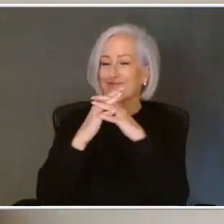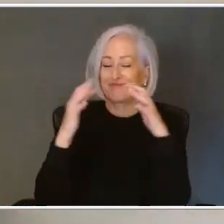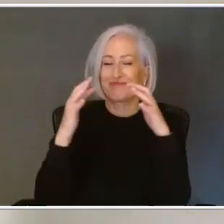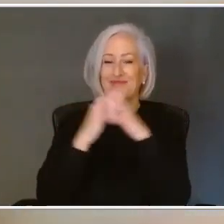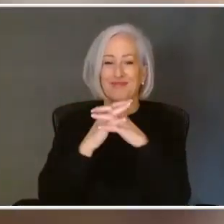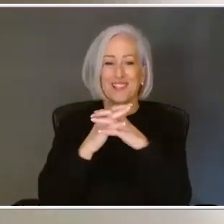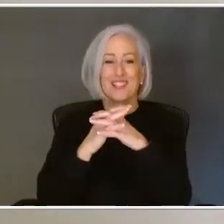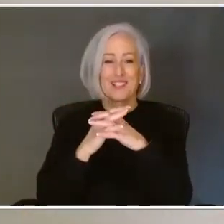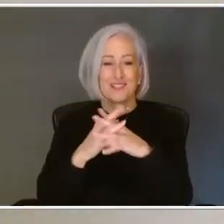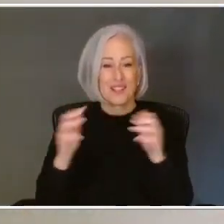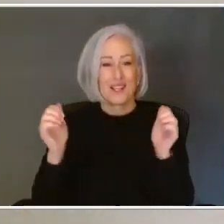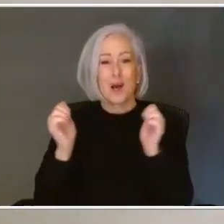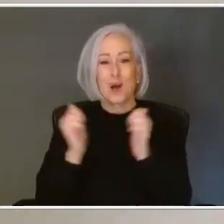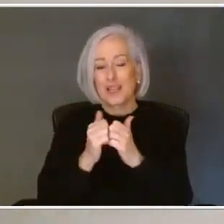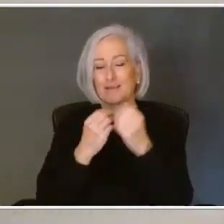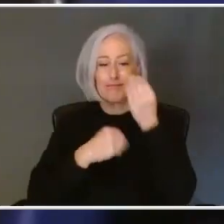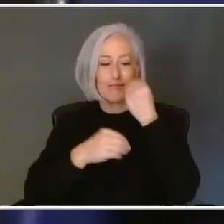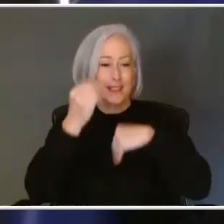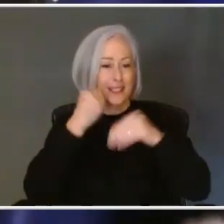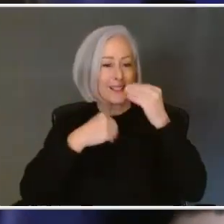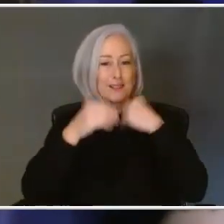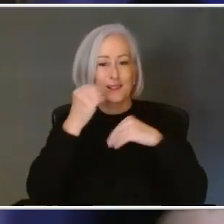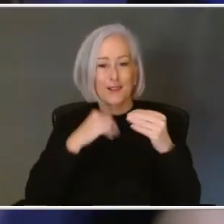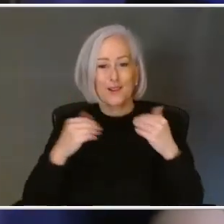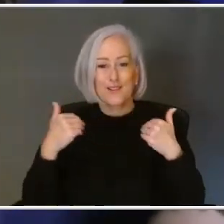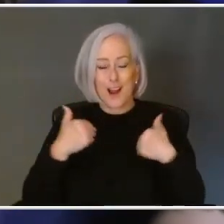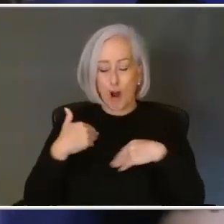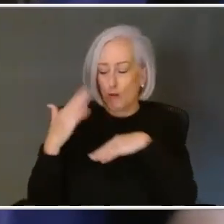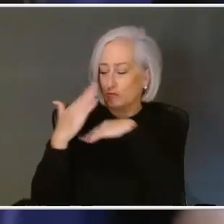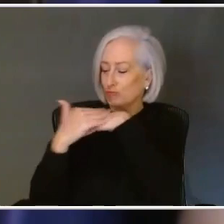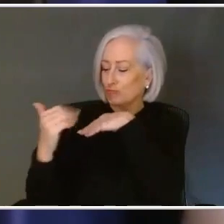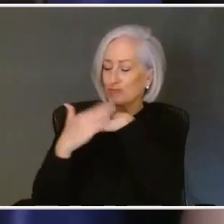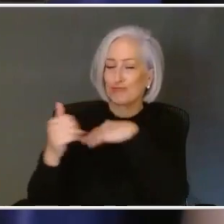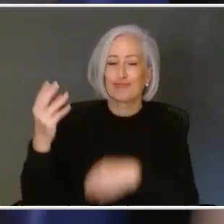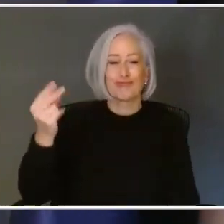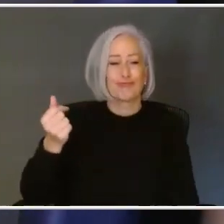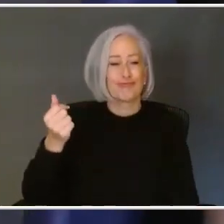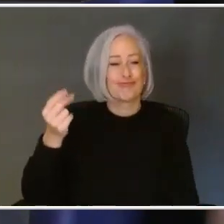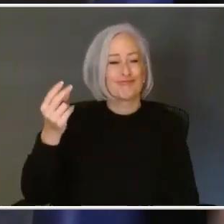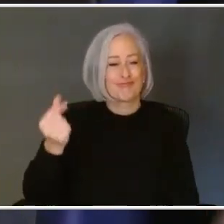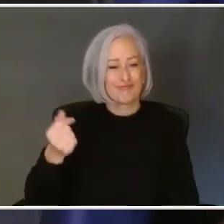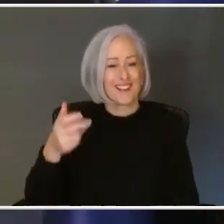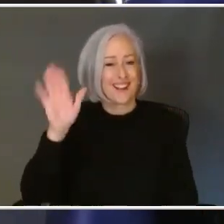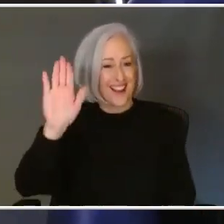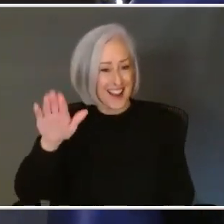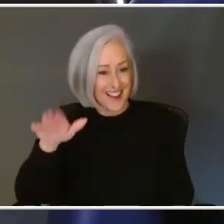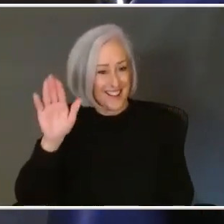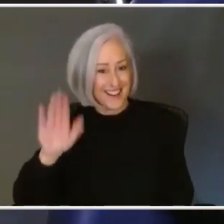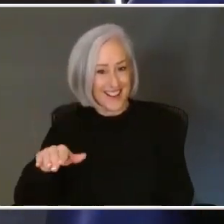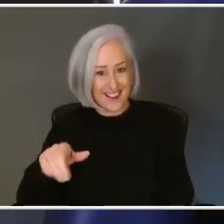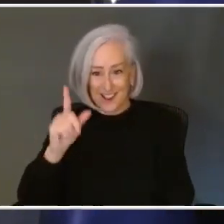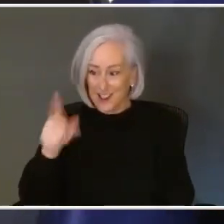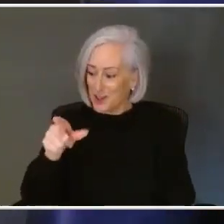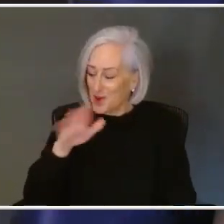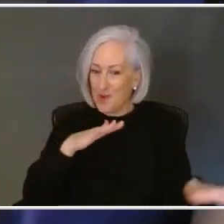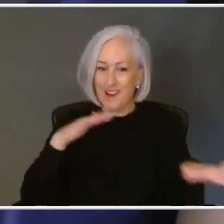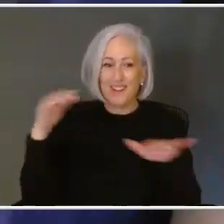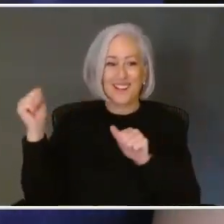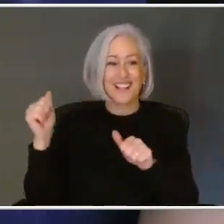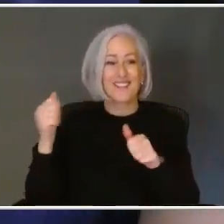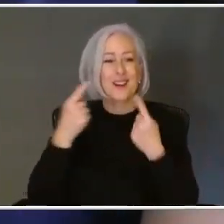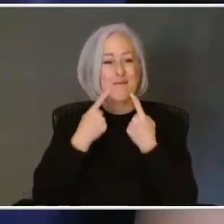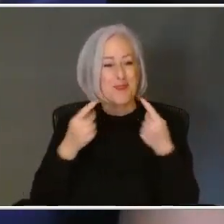some quesadillas, and pet your dog. Hey now, you are leaving, and you made